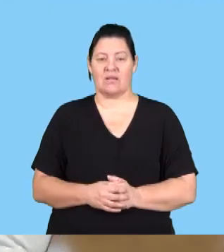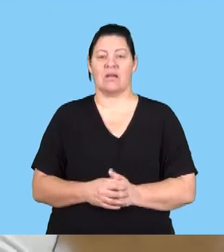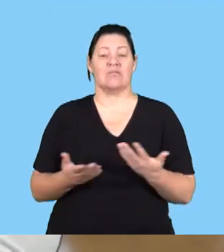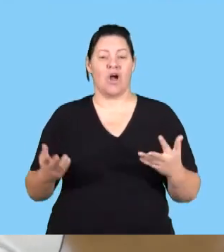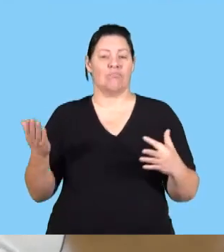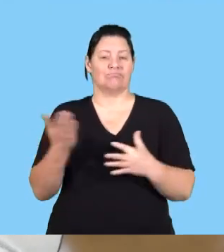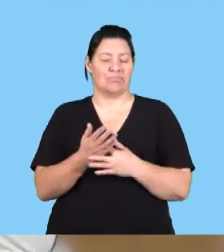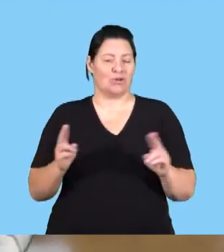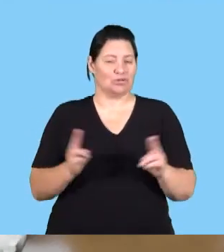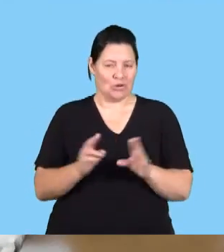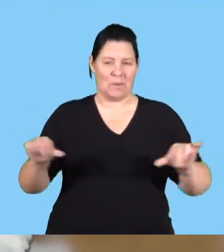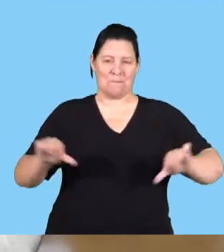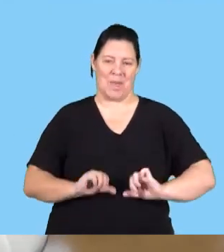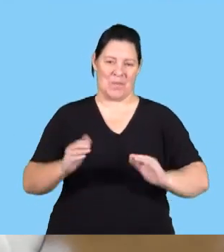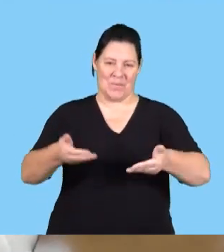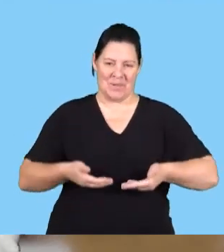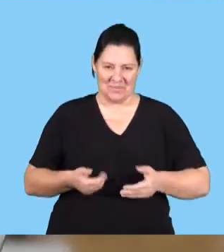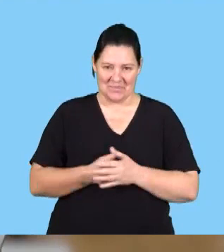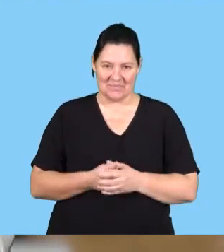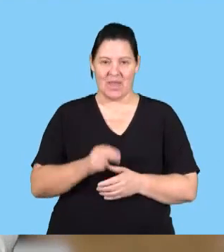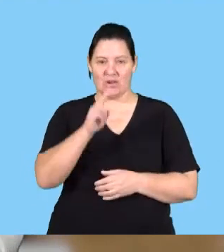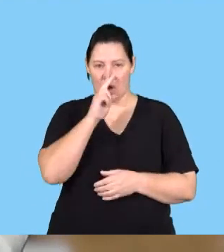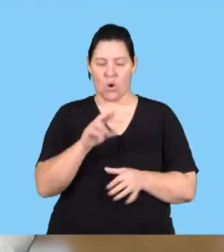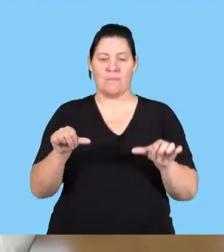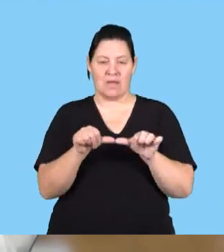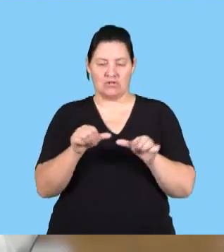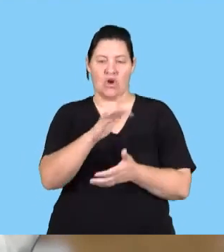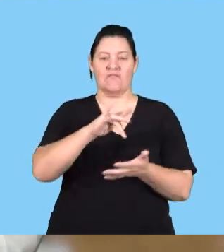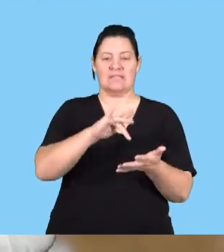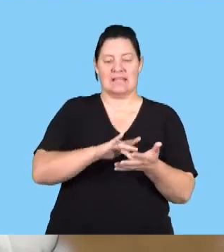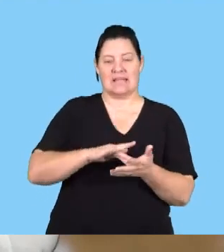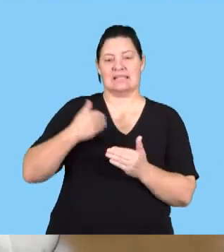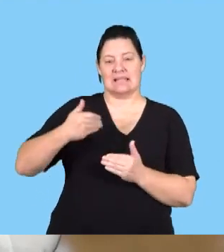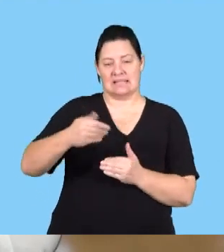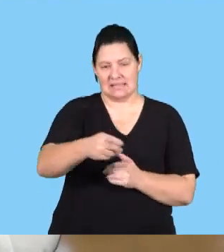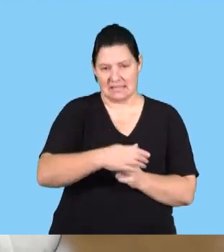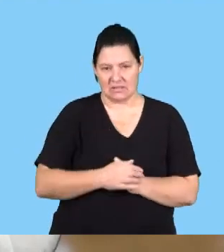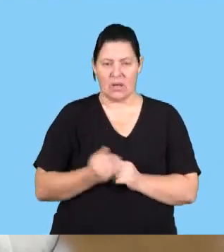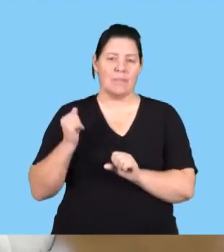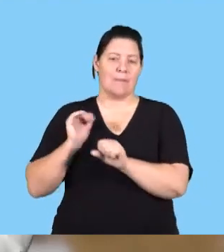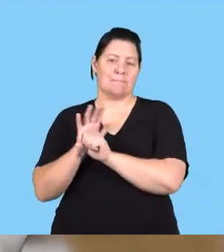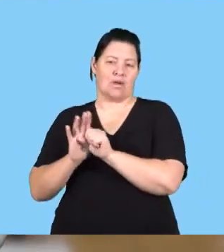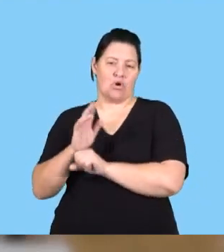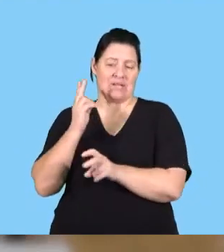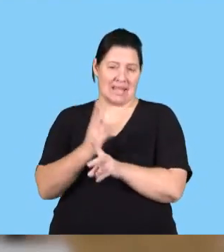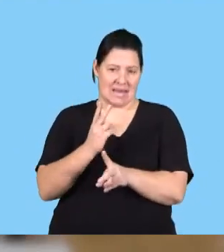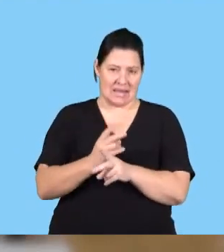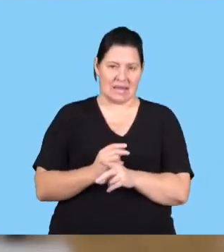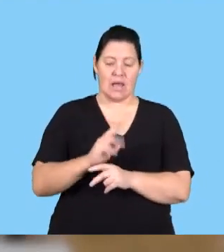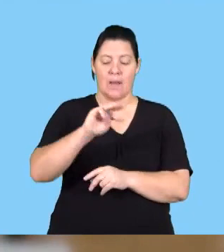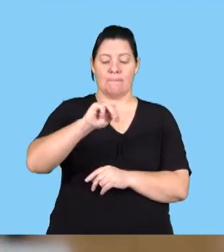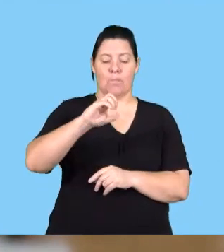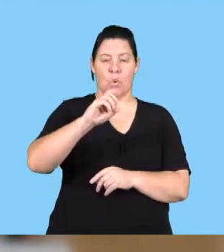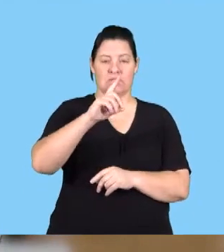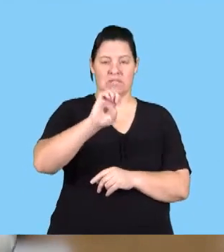All right, guys, welcome back after that short advert break. We will now look at measures of central tendency. Okay, just a bit of background